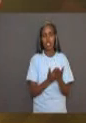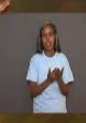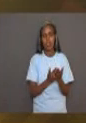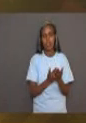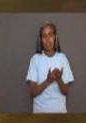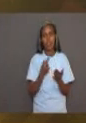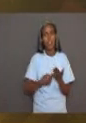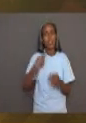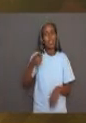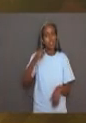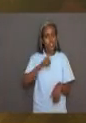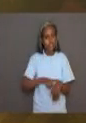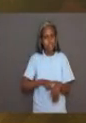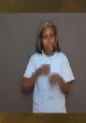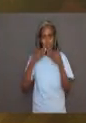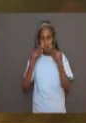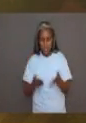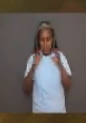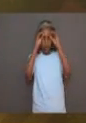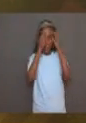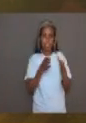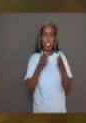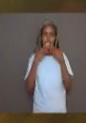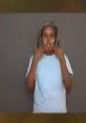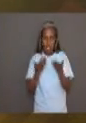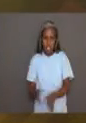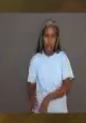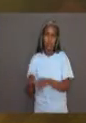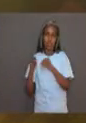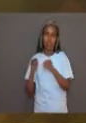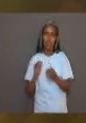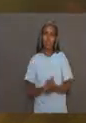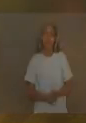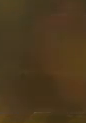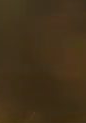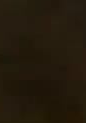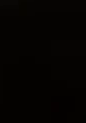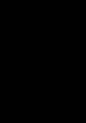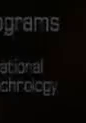Until next time, thank you, teacher. Thank you, students.